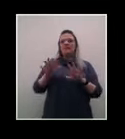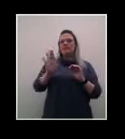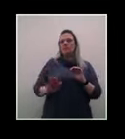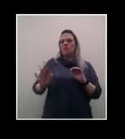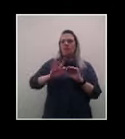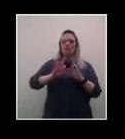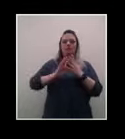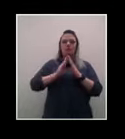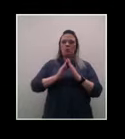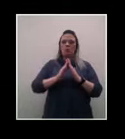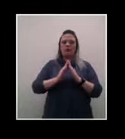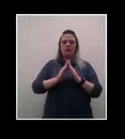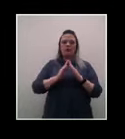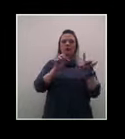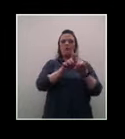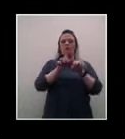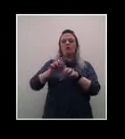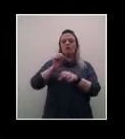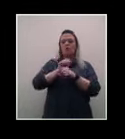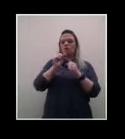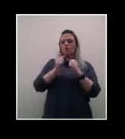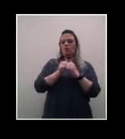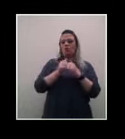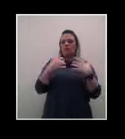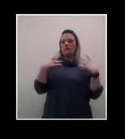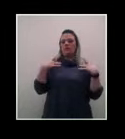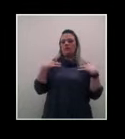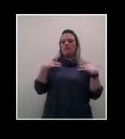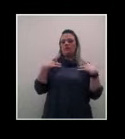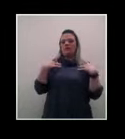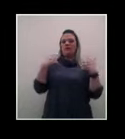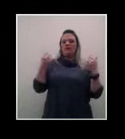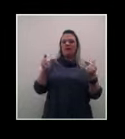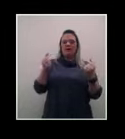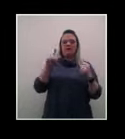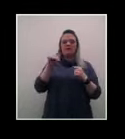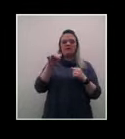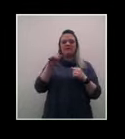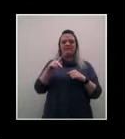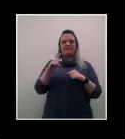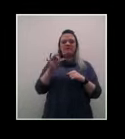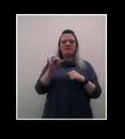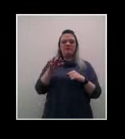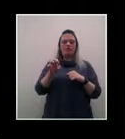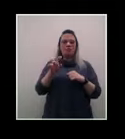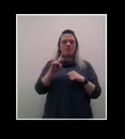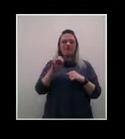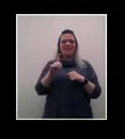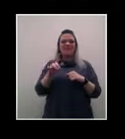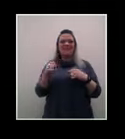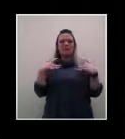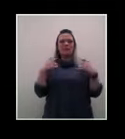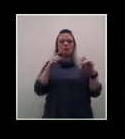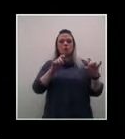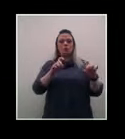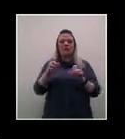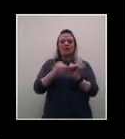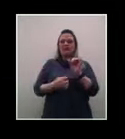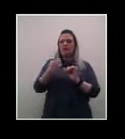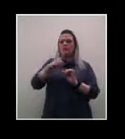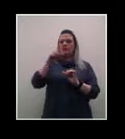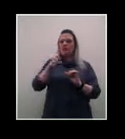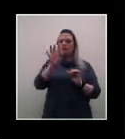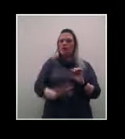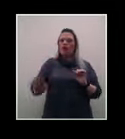this community. We're also working with the Health Disparities Task Force and Kaleida Health to ensure that we're testing those that need to be tested throughout